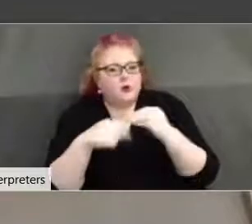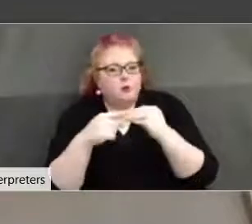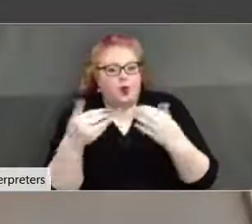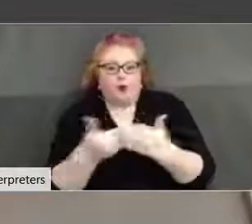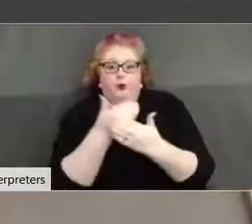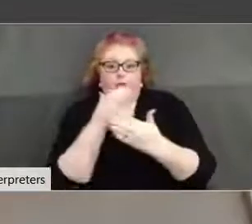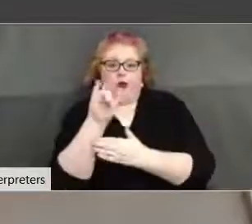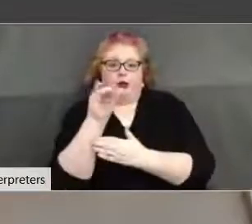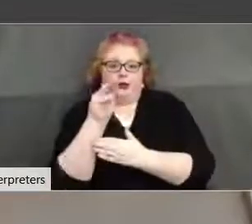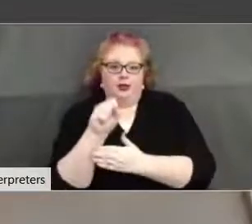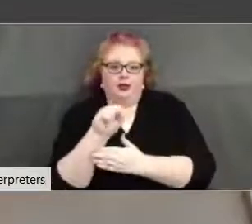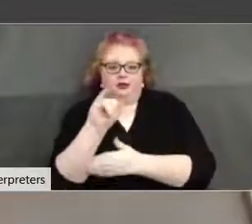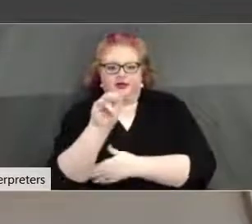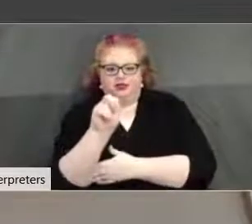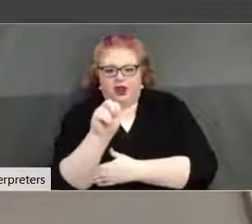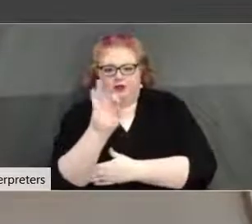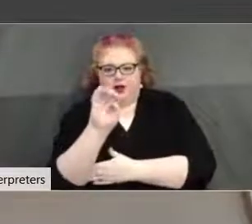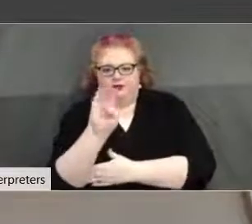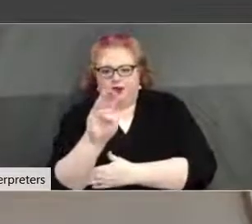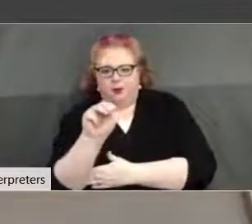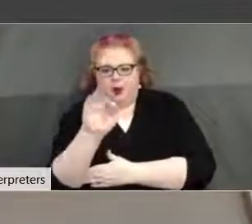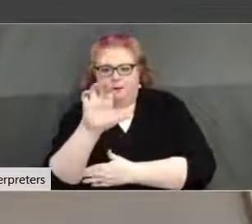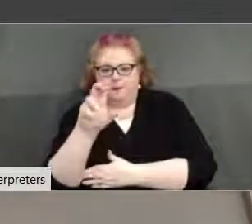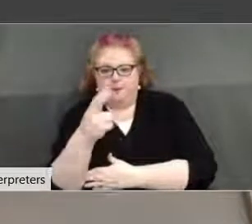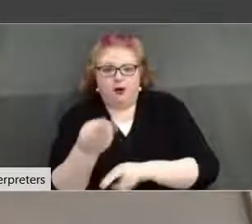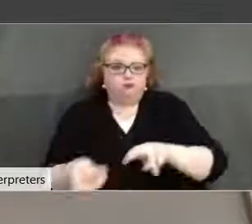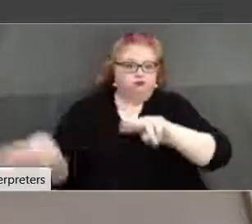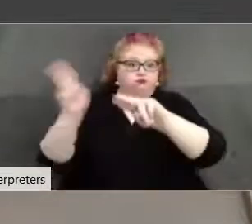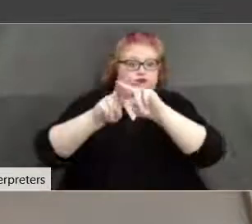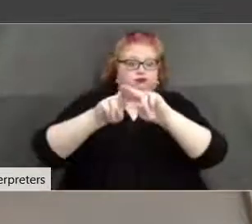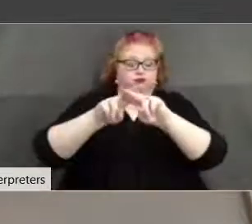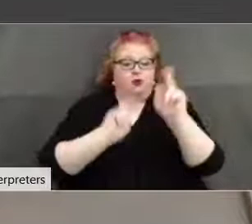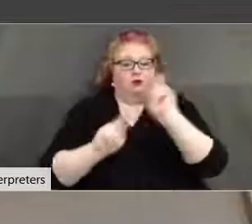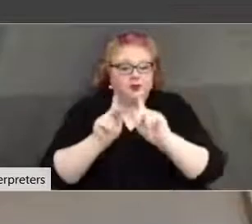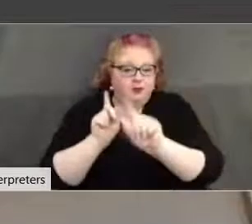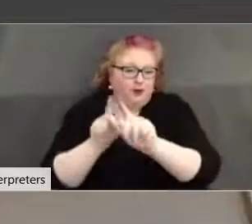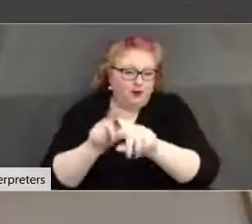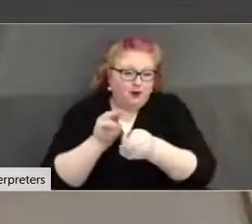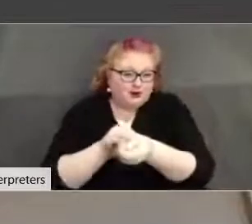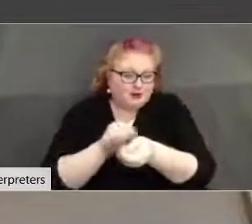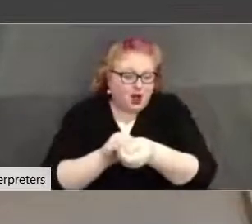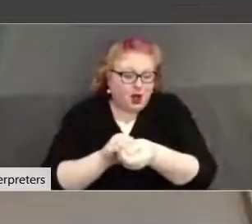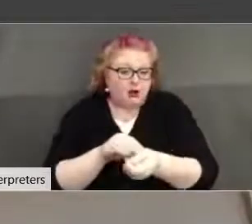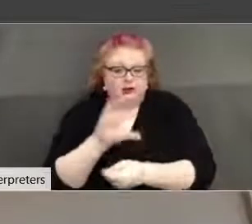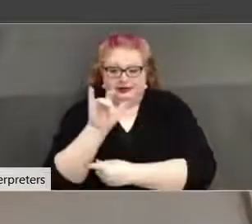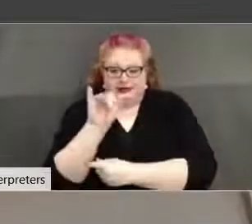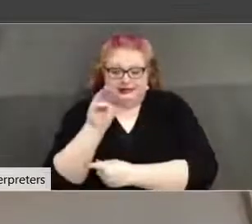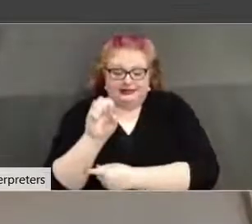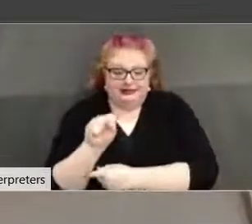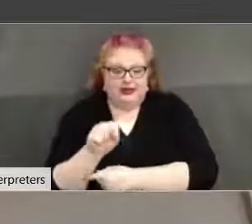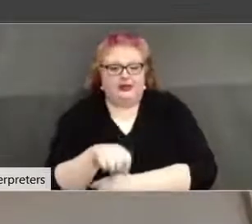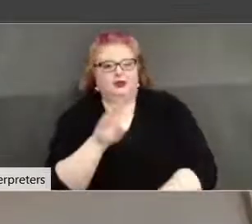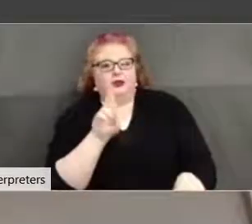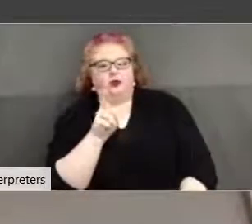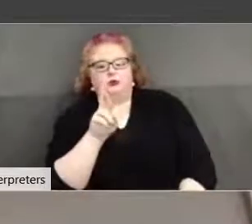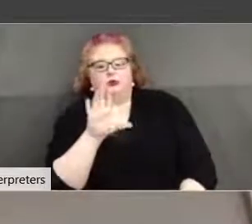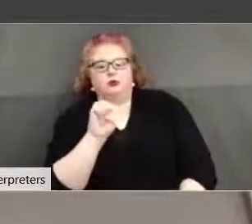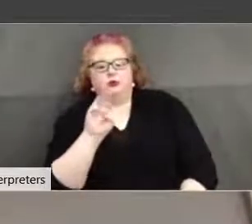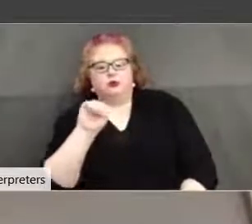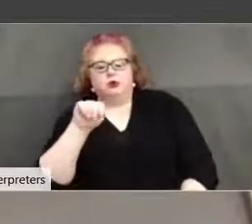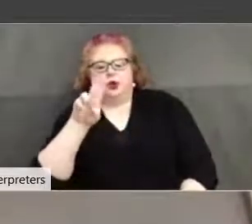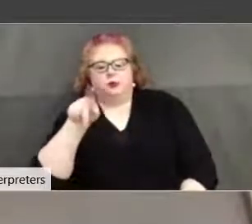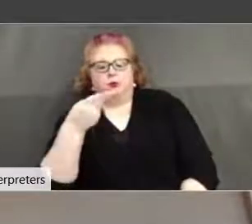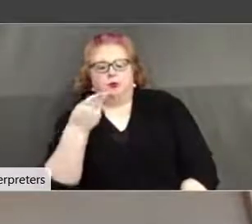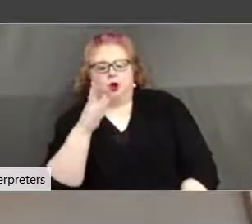because it hadn't happened now. I mean, Bruce Murphy at the Heart Hospital has got some great statistics